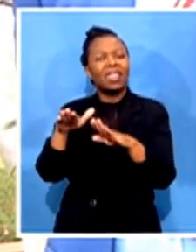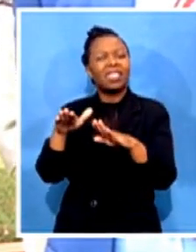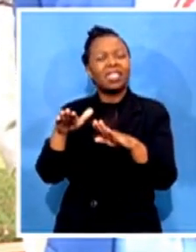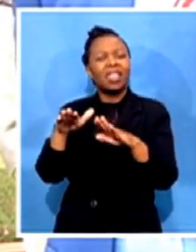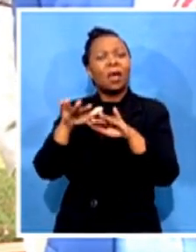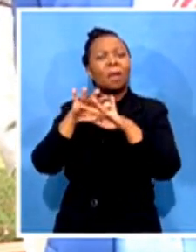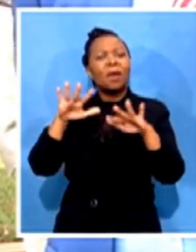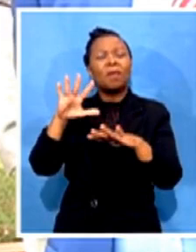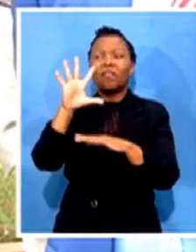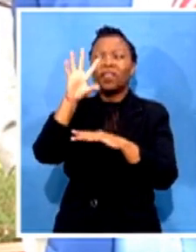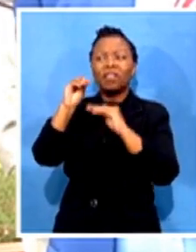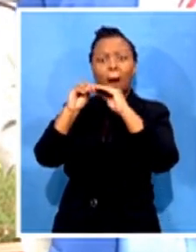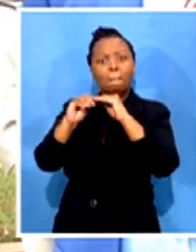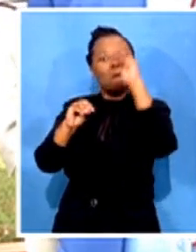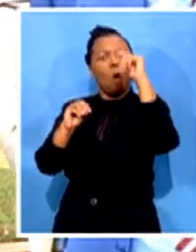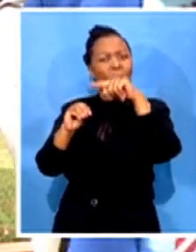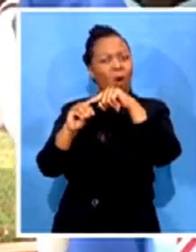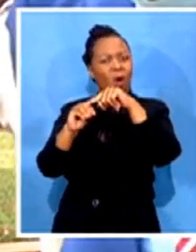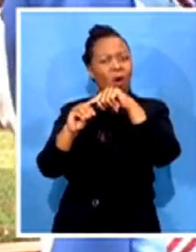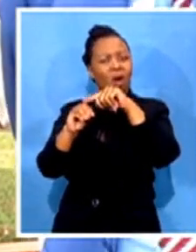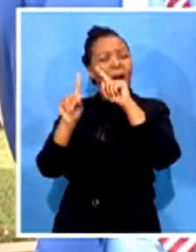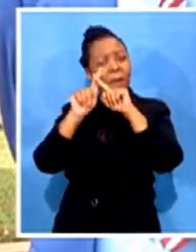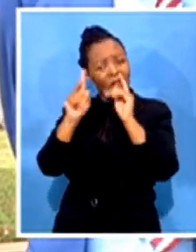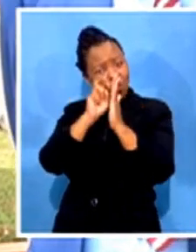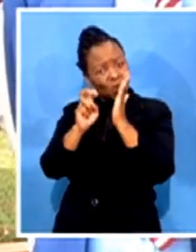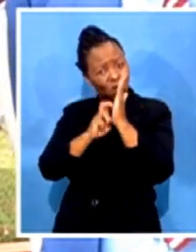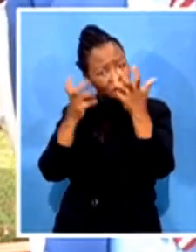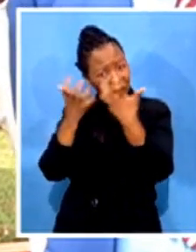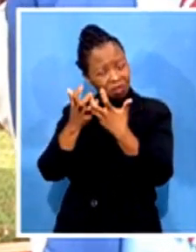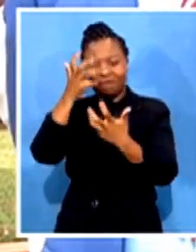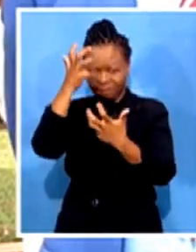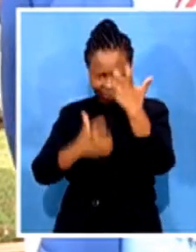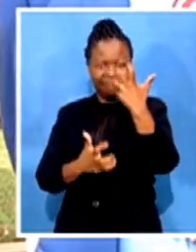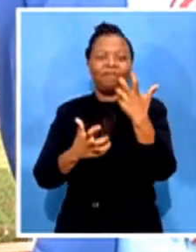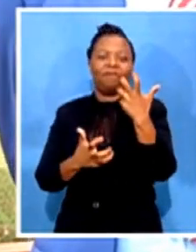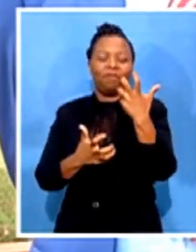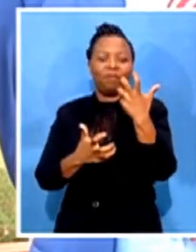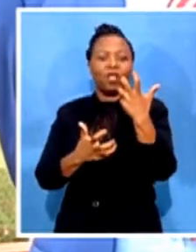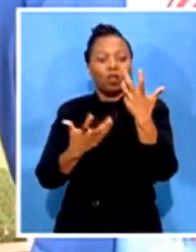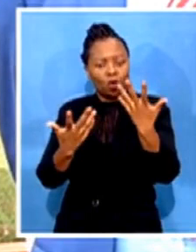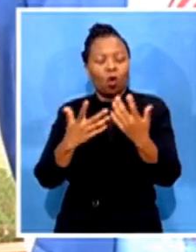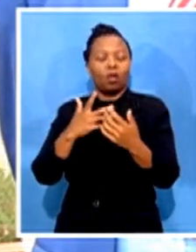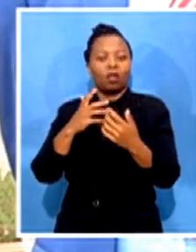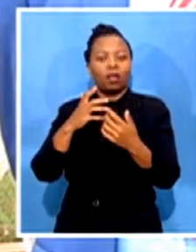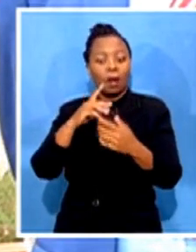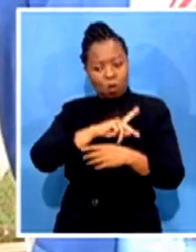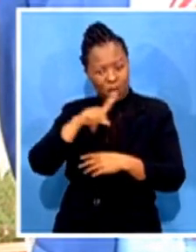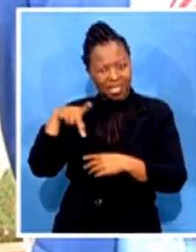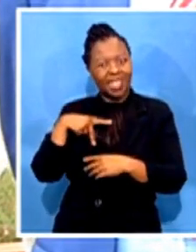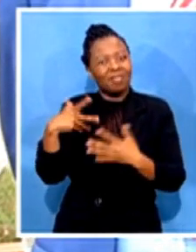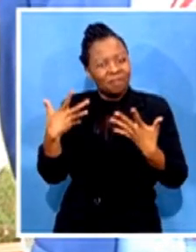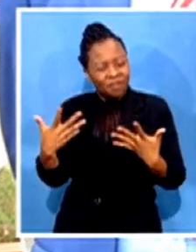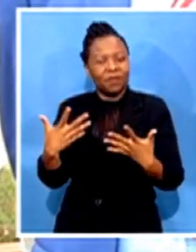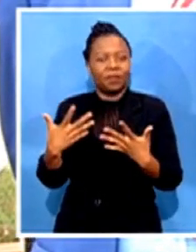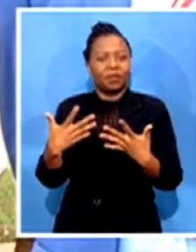in line with the protocols. And that's why the president took time to address this issue. And there are